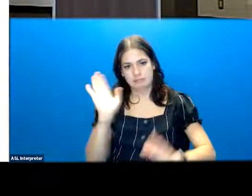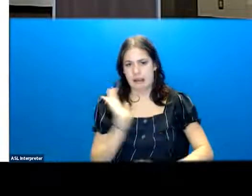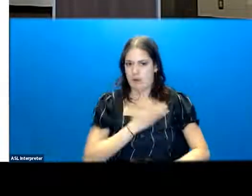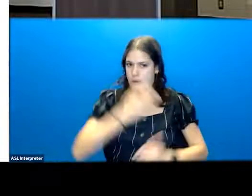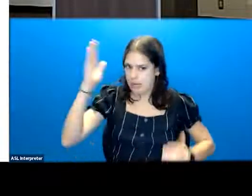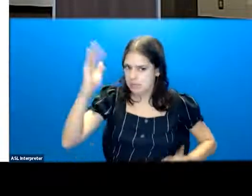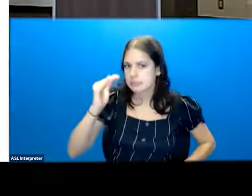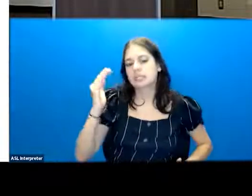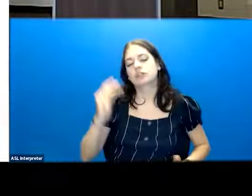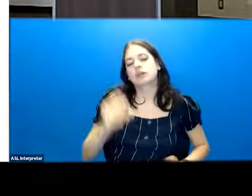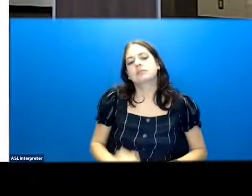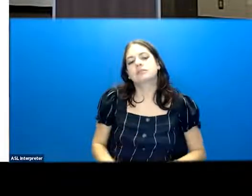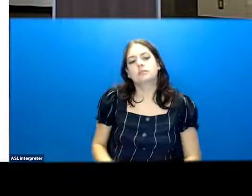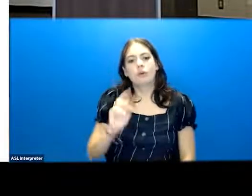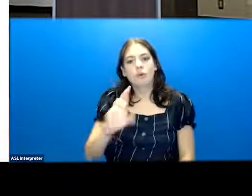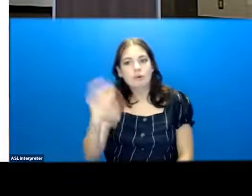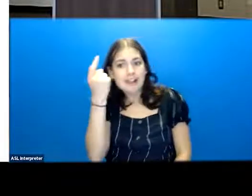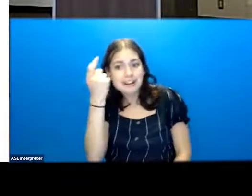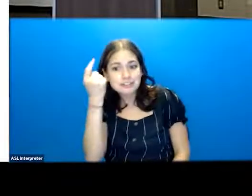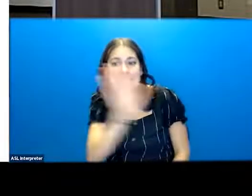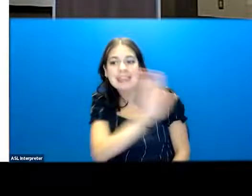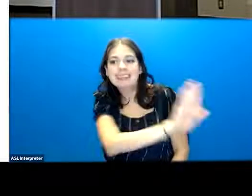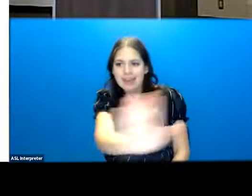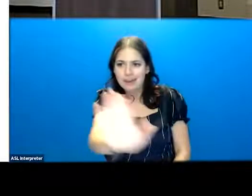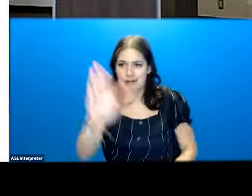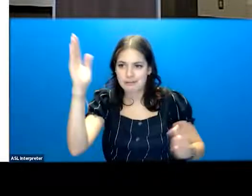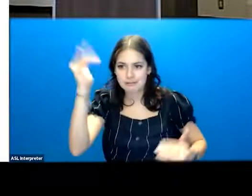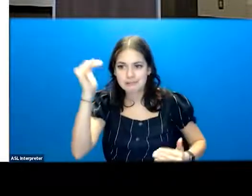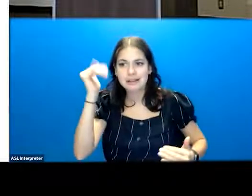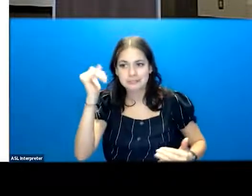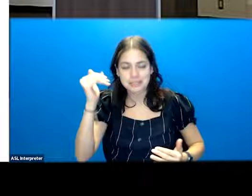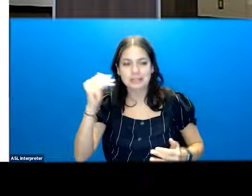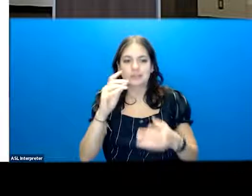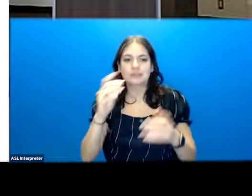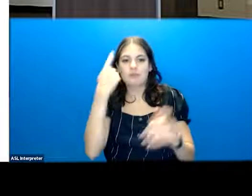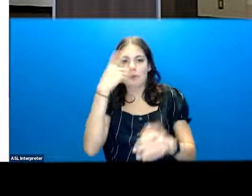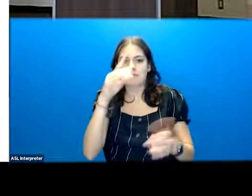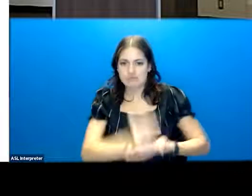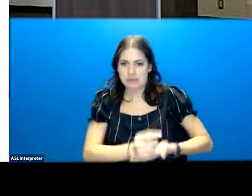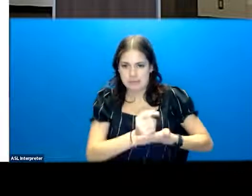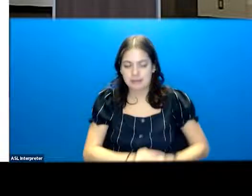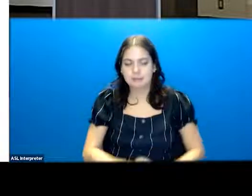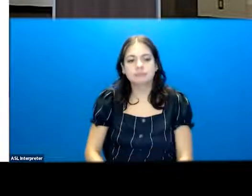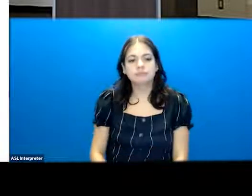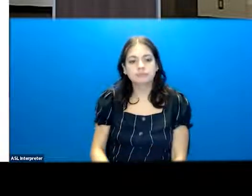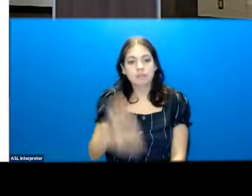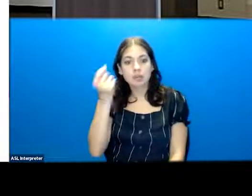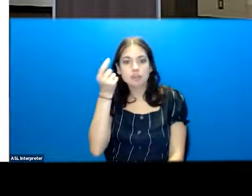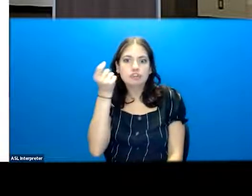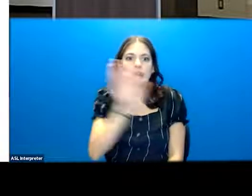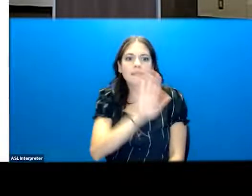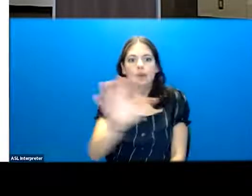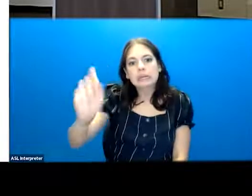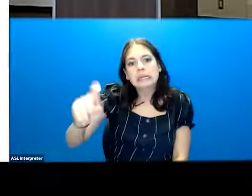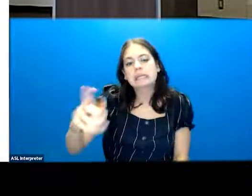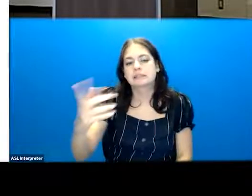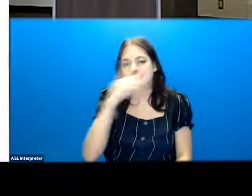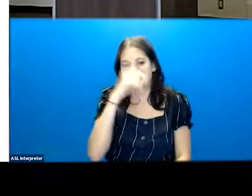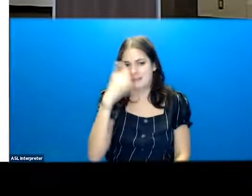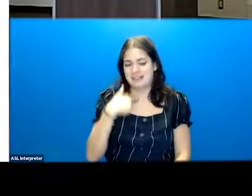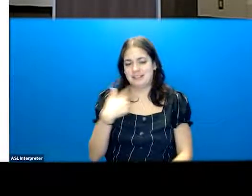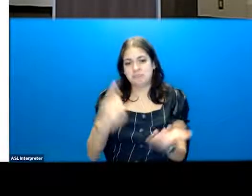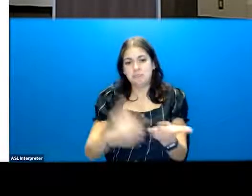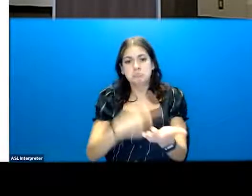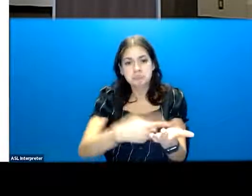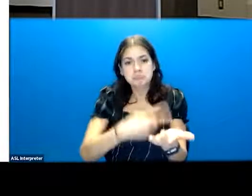expectations are, or understanding what their expectations are with treatment, and understanding what their needs are, because a lot of the